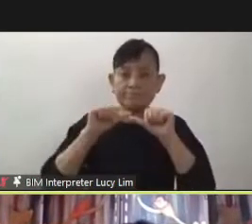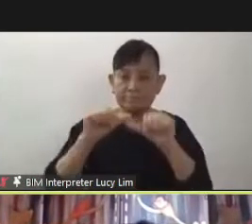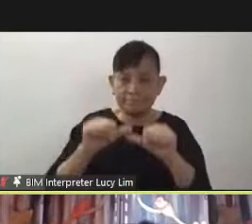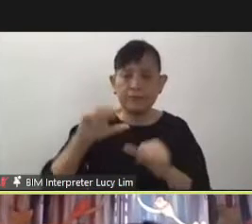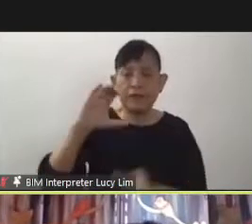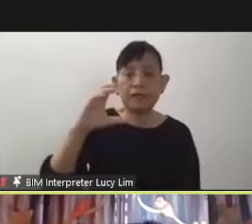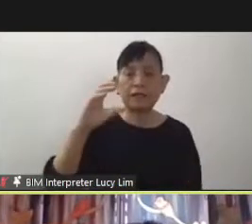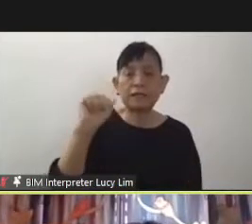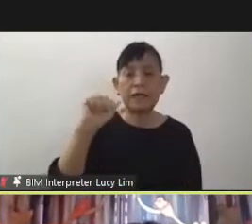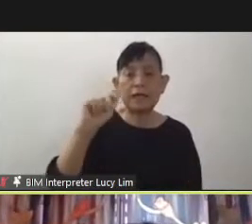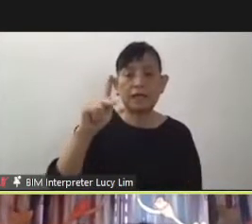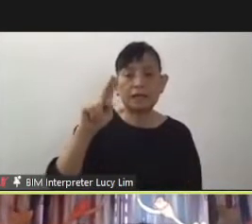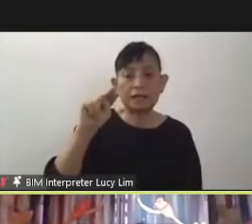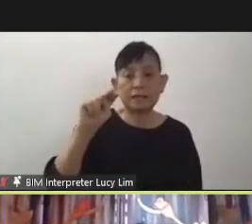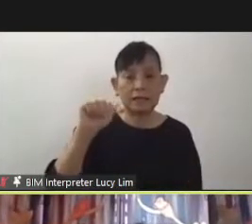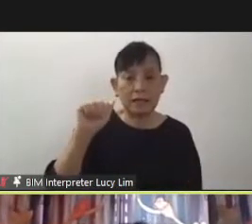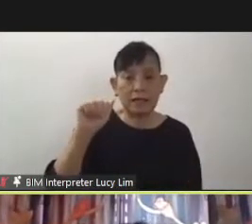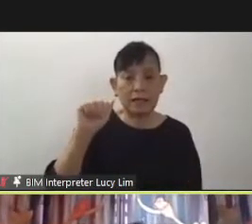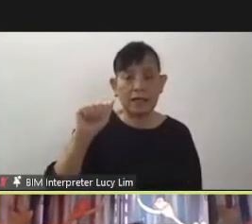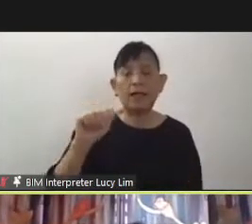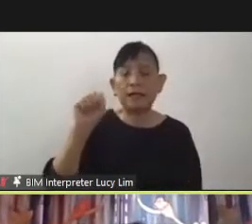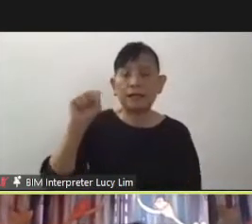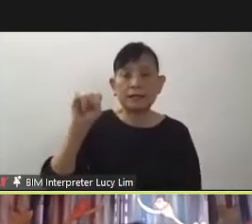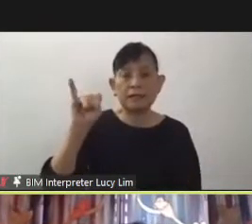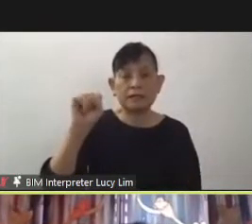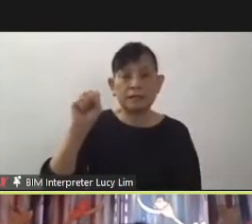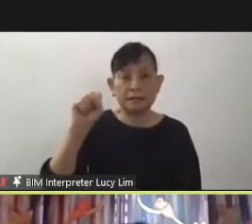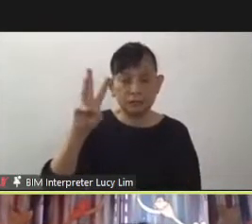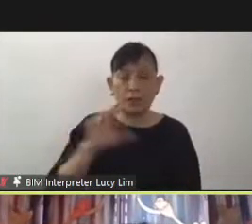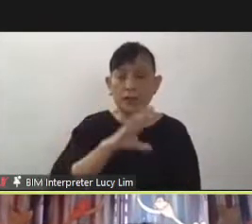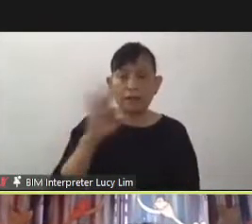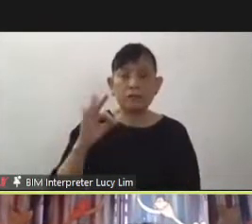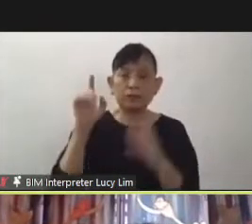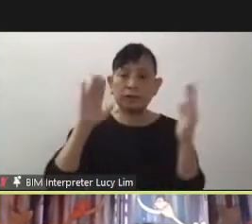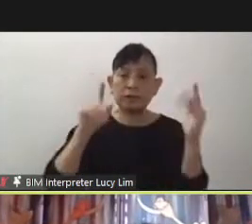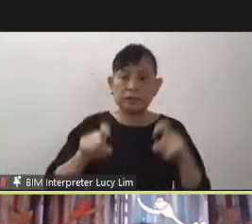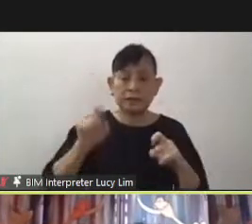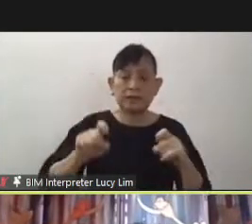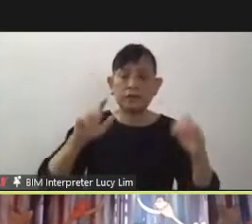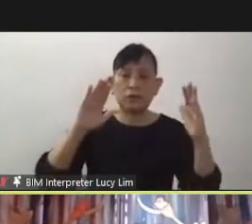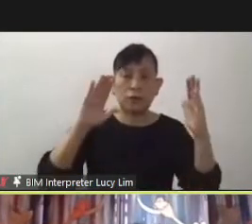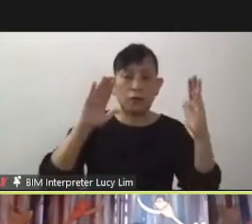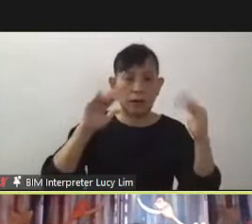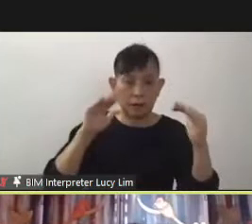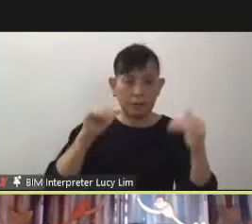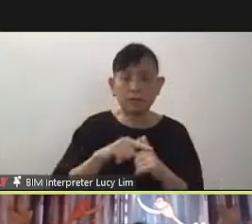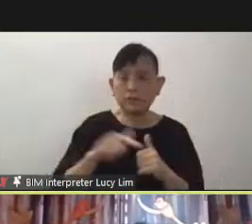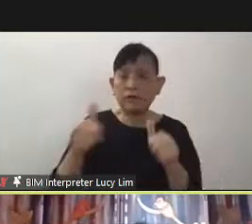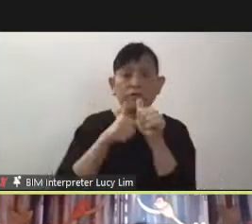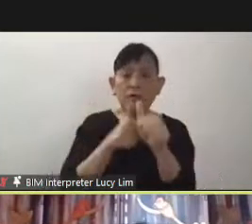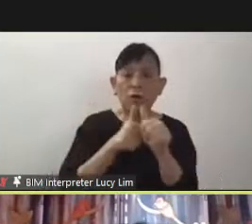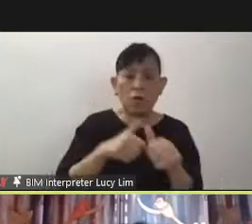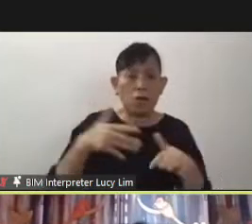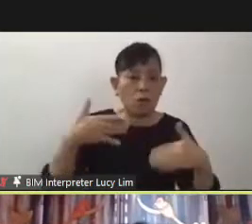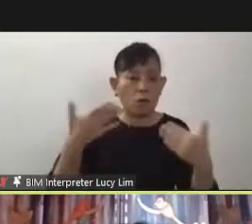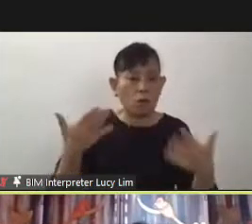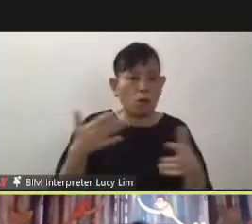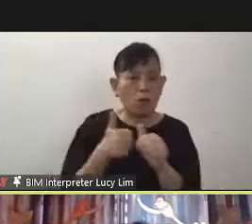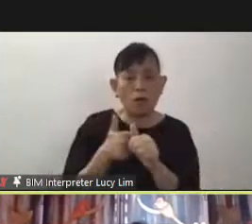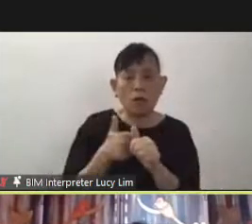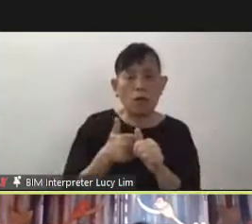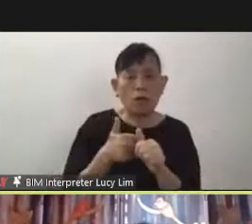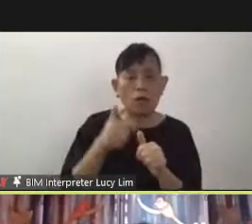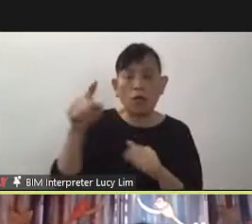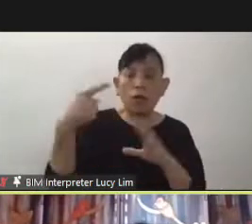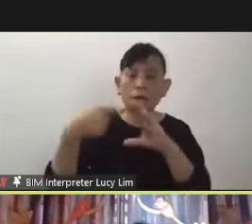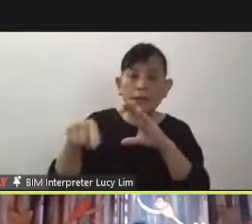need more help. And thank you very much. You can also join us and you can follow us on the following